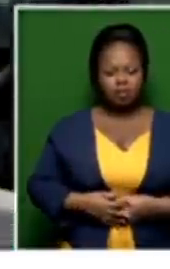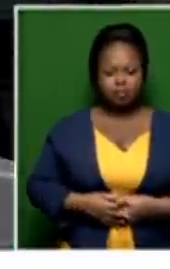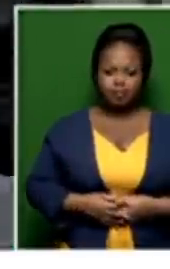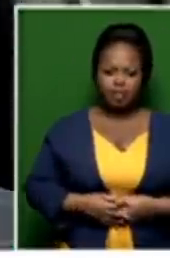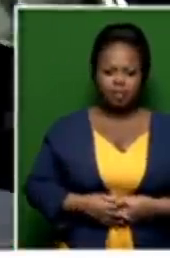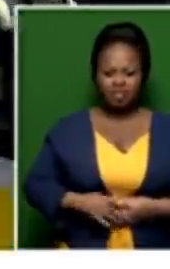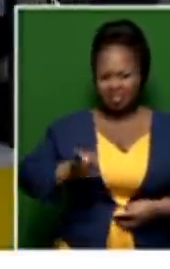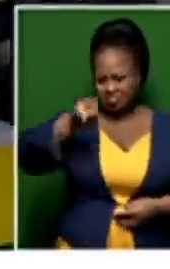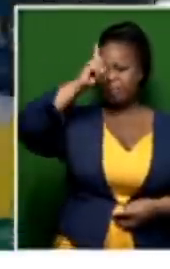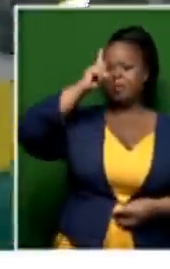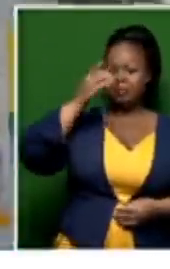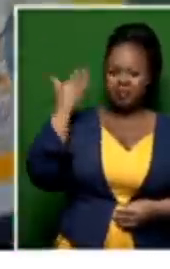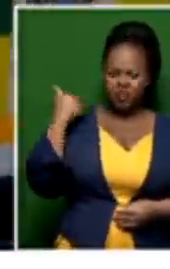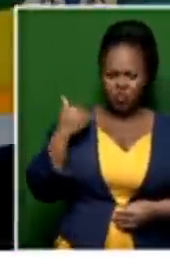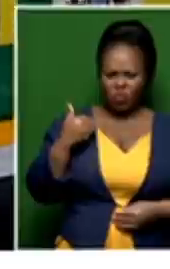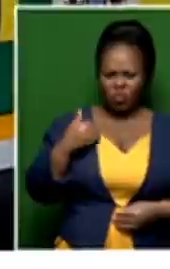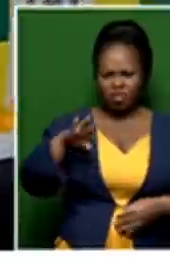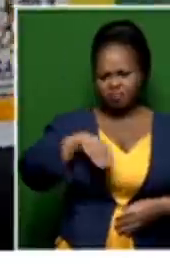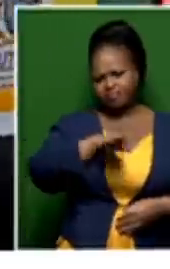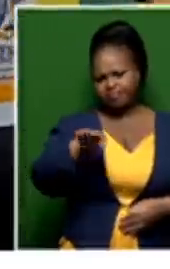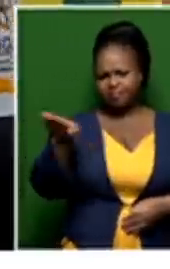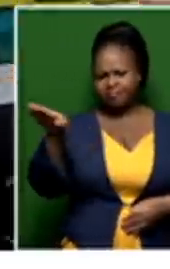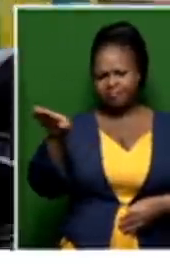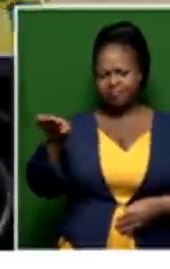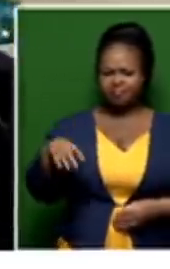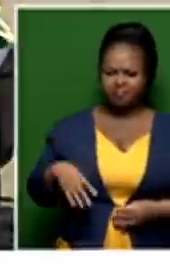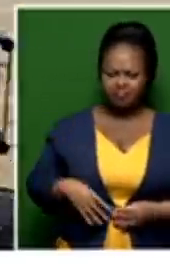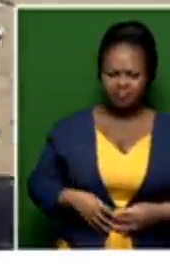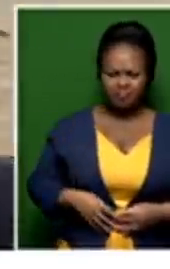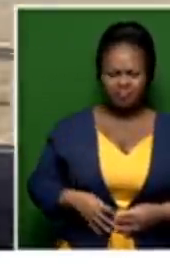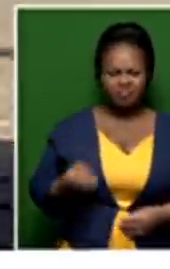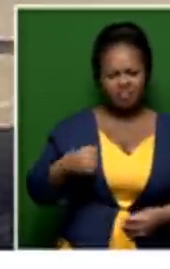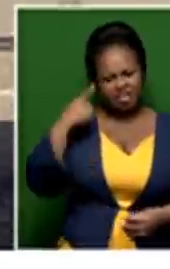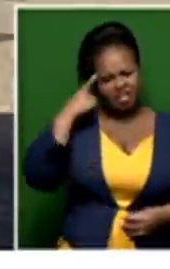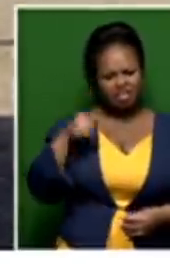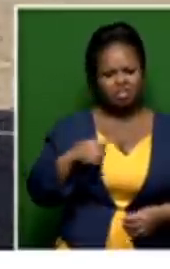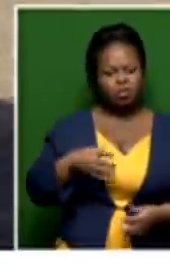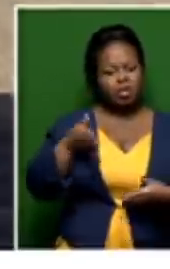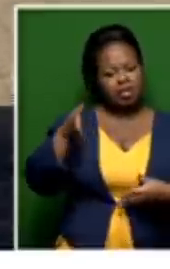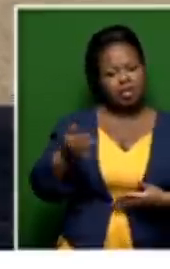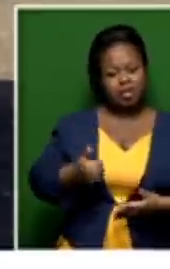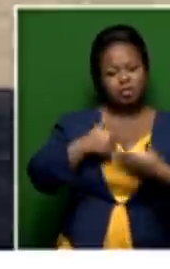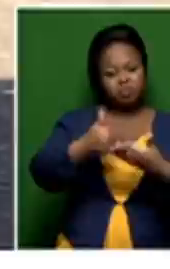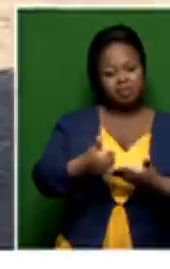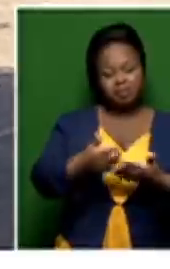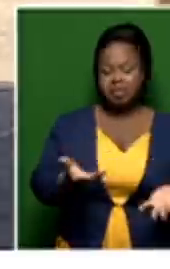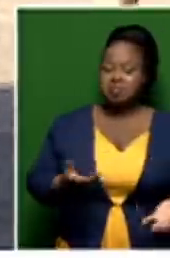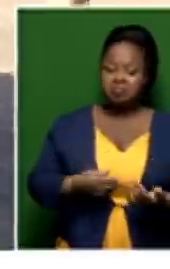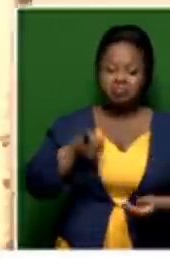on the head. All right, it's turning away at the moment. I think they were just basically here to try and see